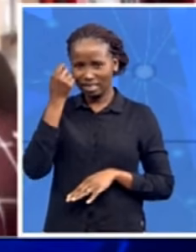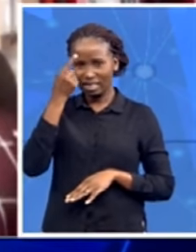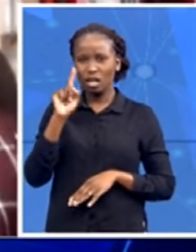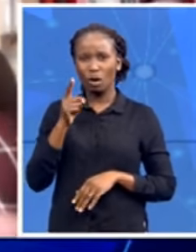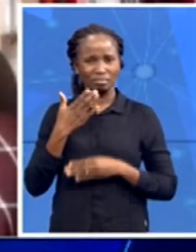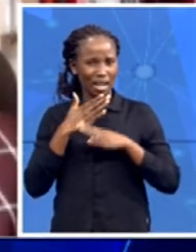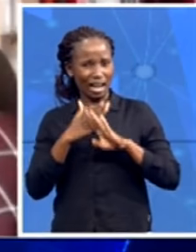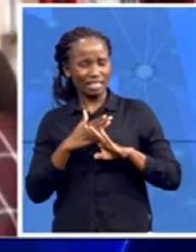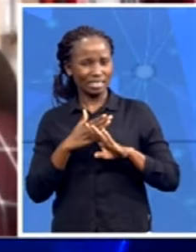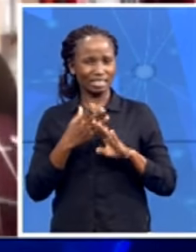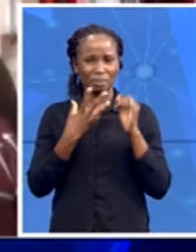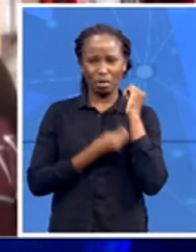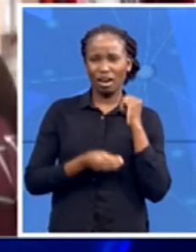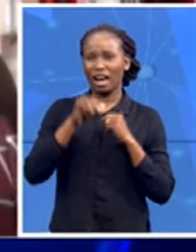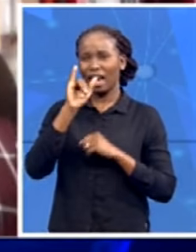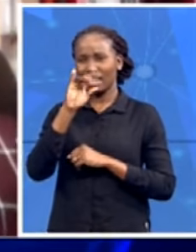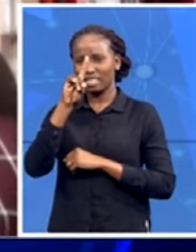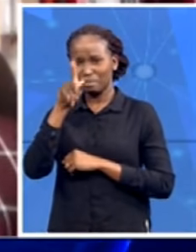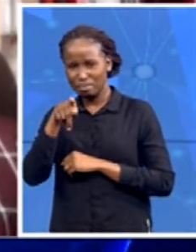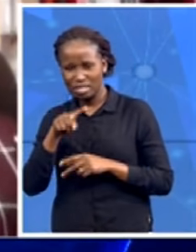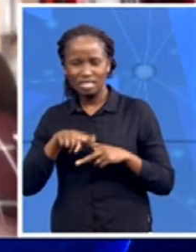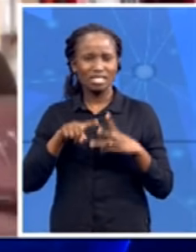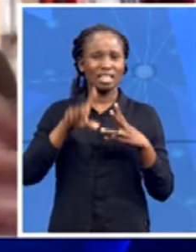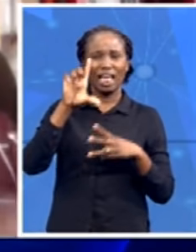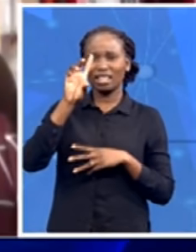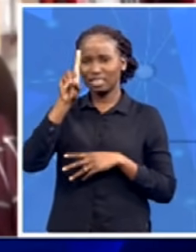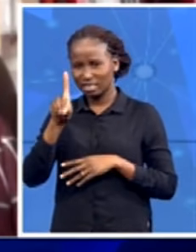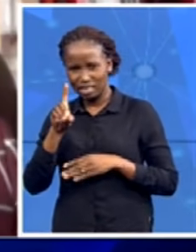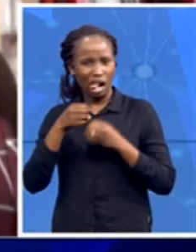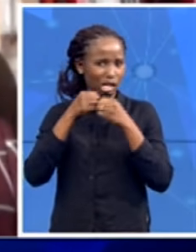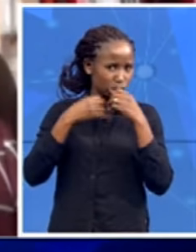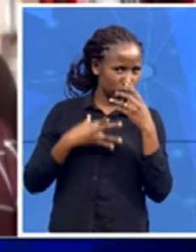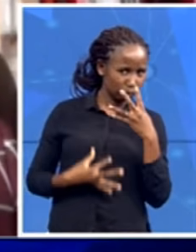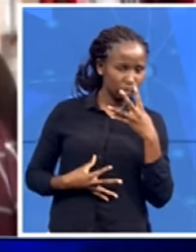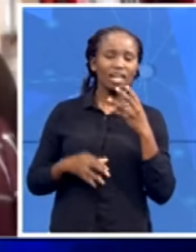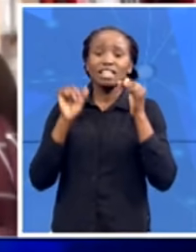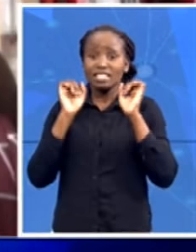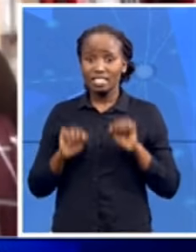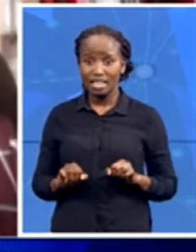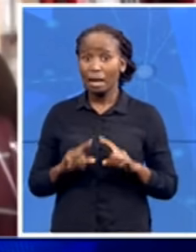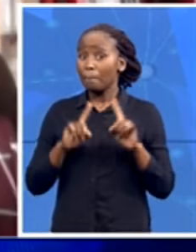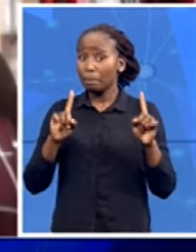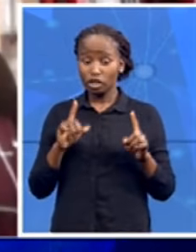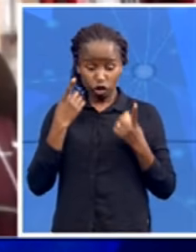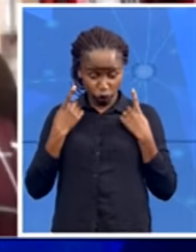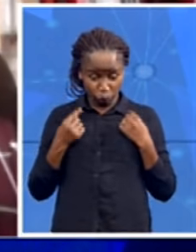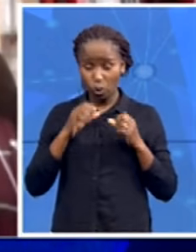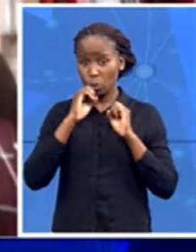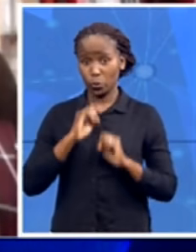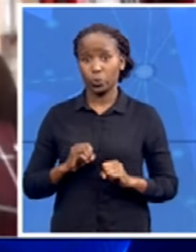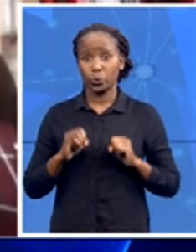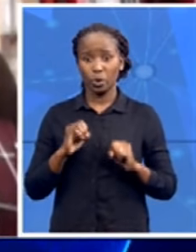and the LEDs, and so, though they have fallen short in terms of promoting